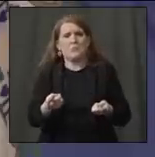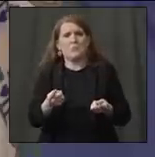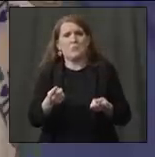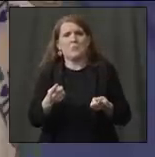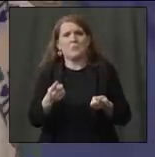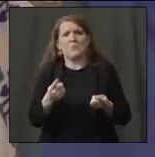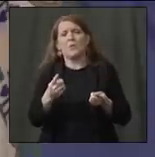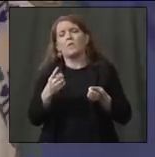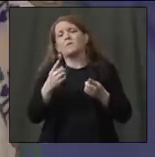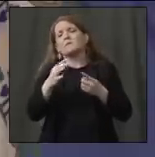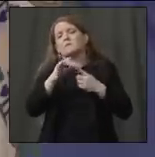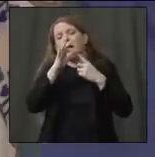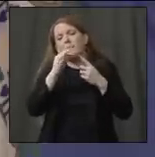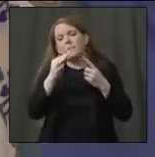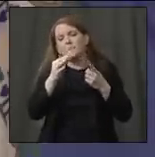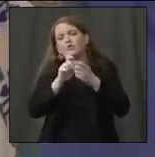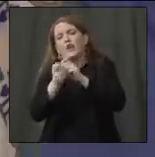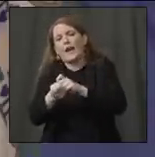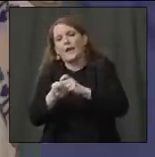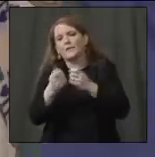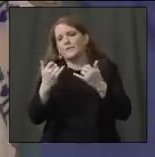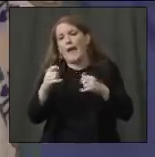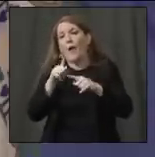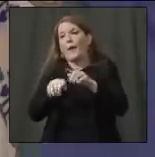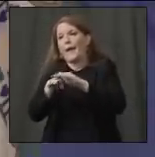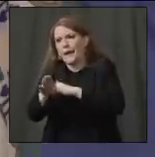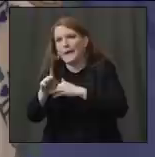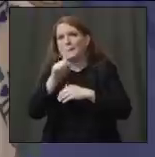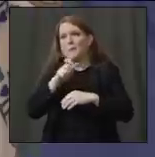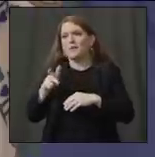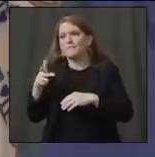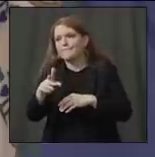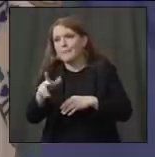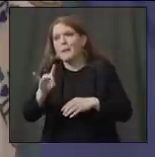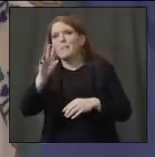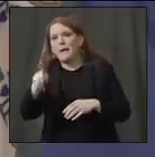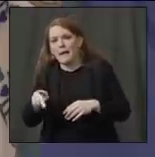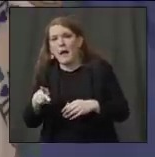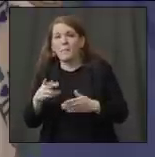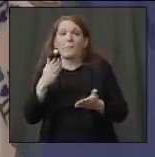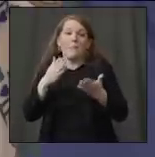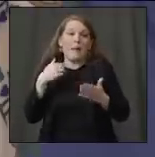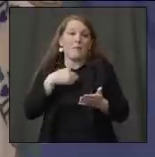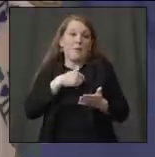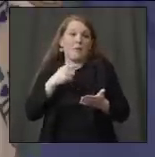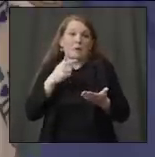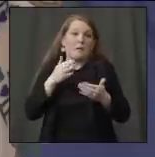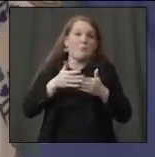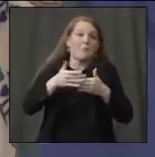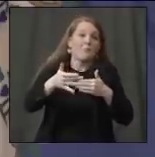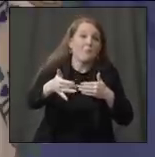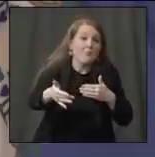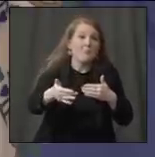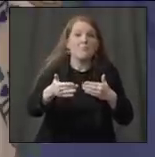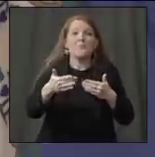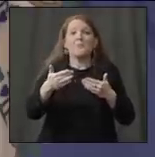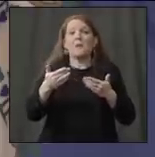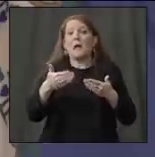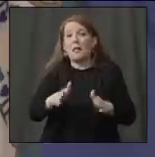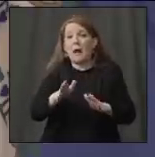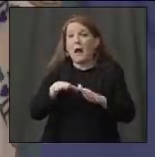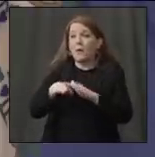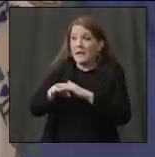for pickups. So maybe we'll find over time those pickup places you can go in as long as you have a mask and the appropriate